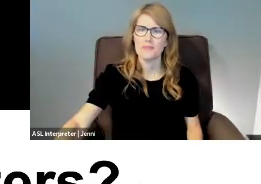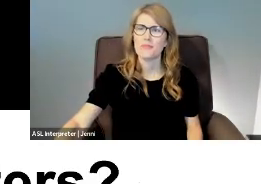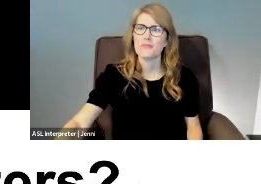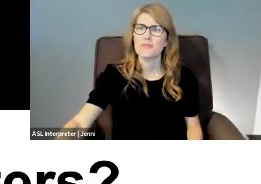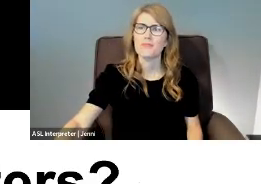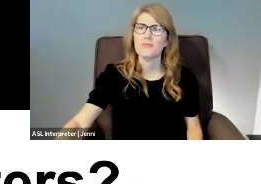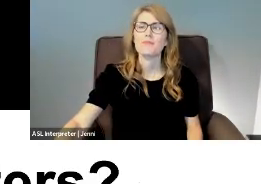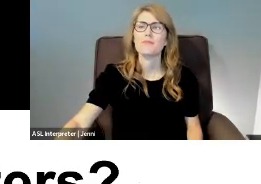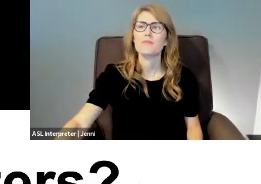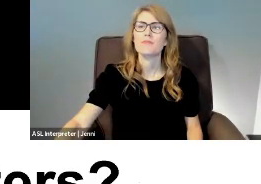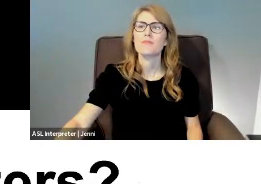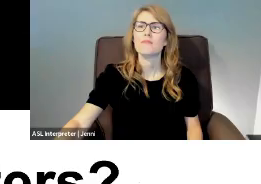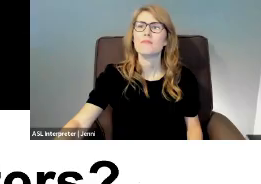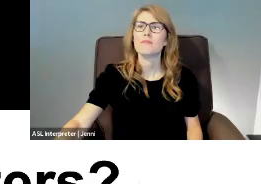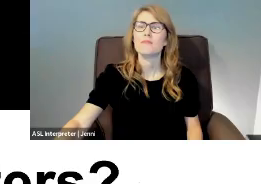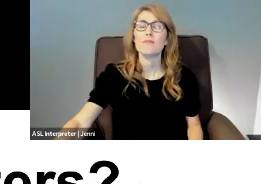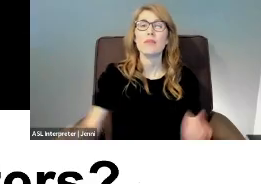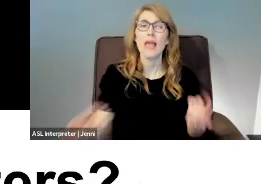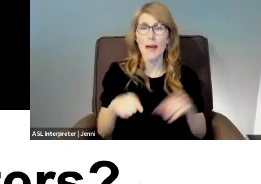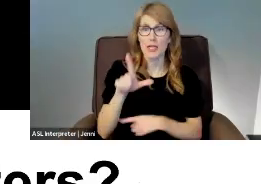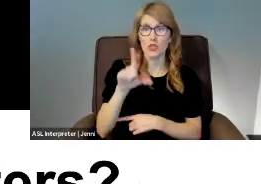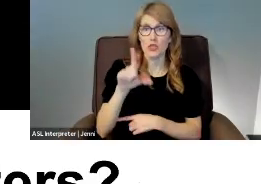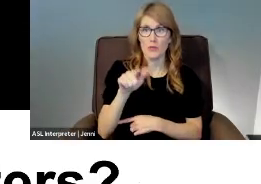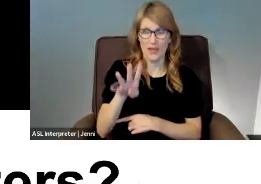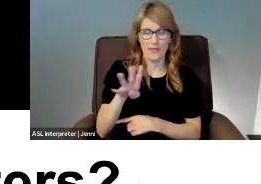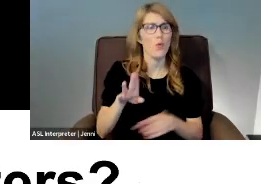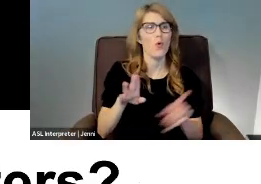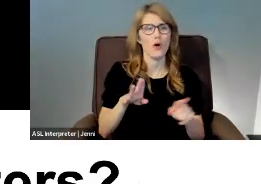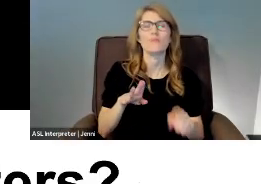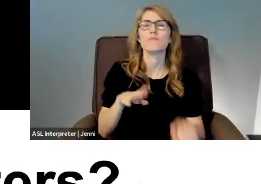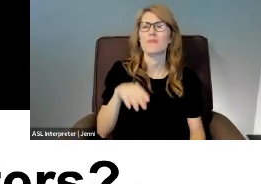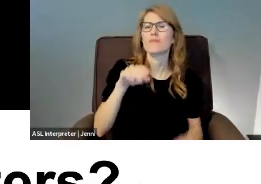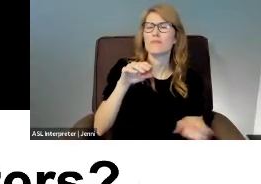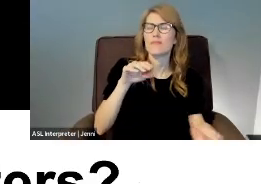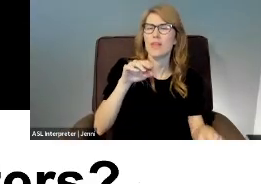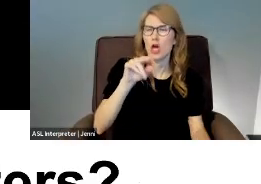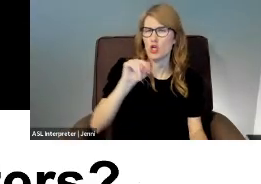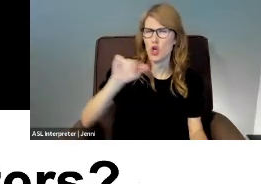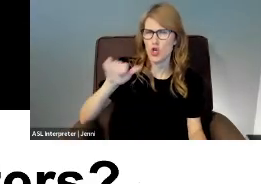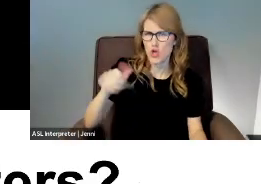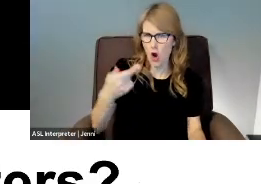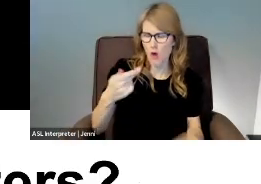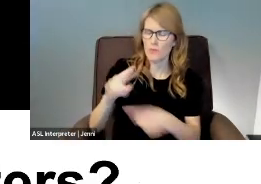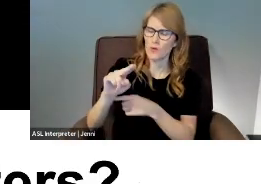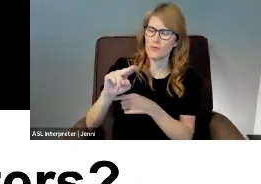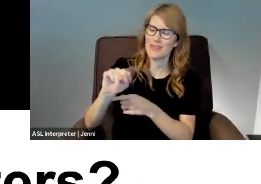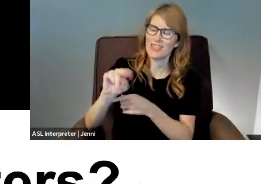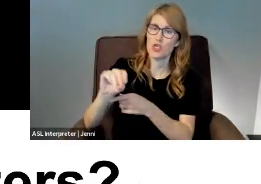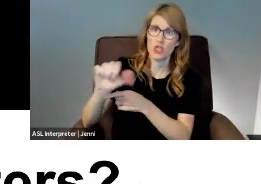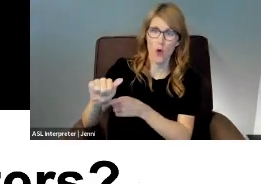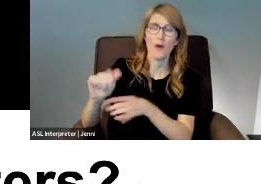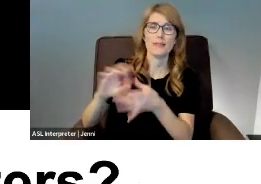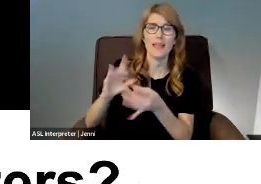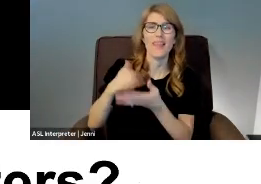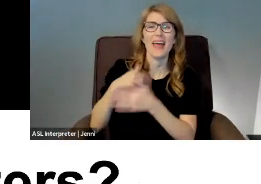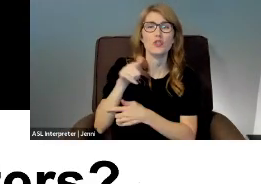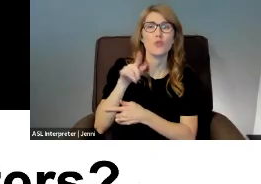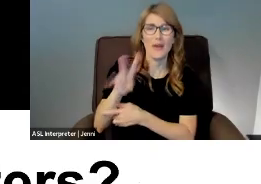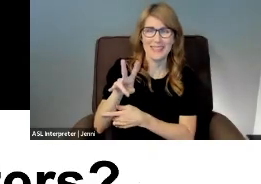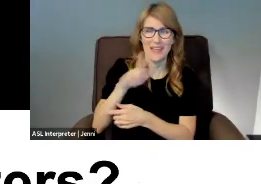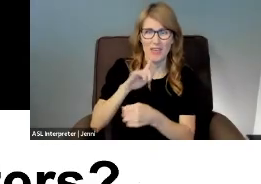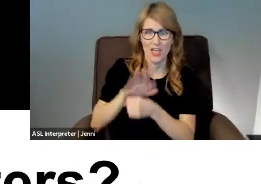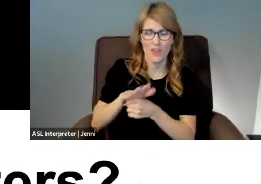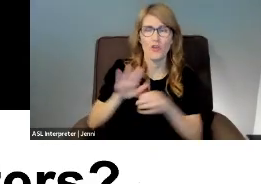2024, according to the National Oceanic and Atmospheric Administration, there were 27 confirmed weather disaster events with